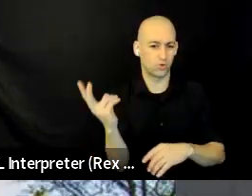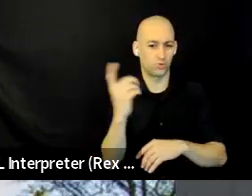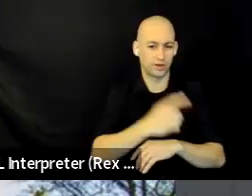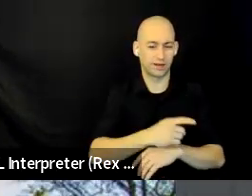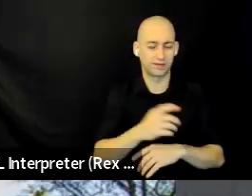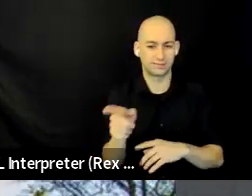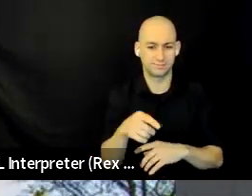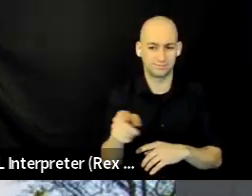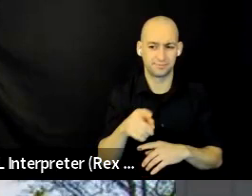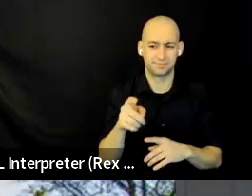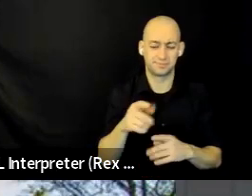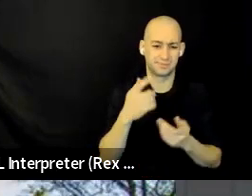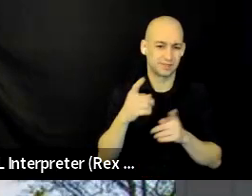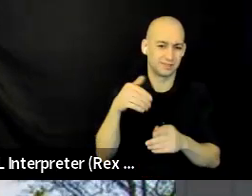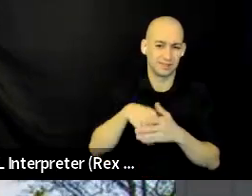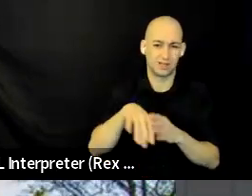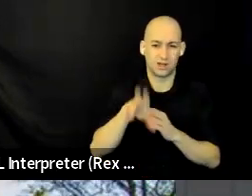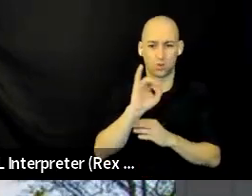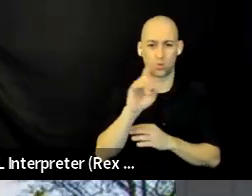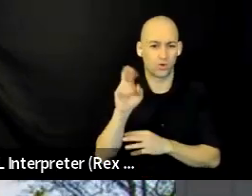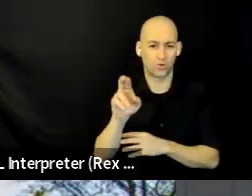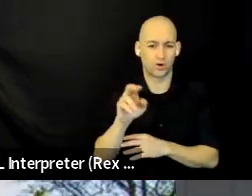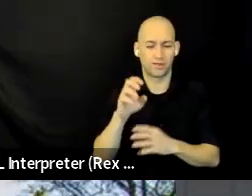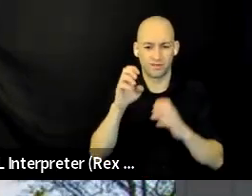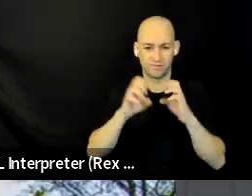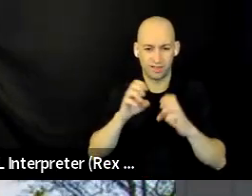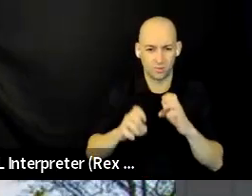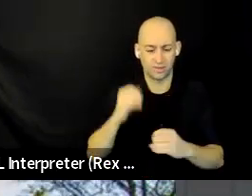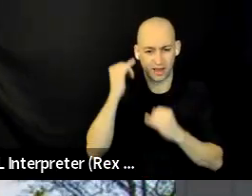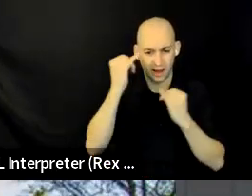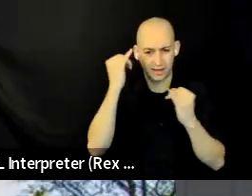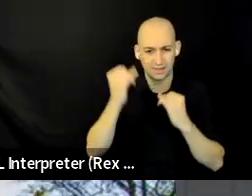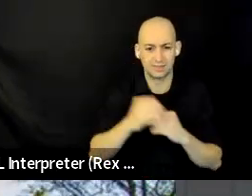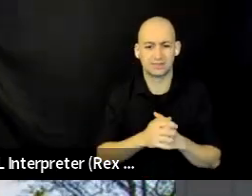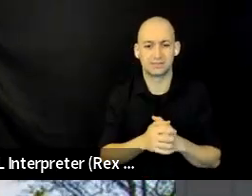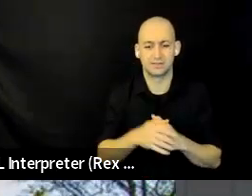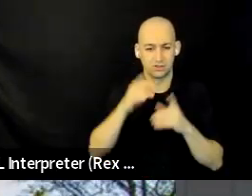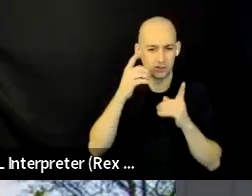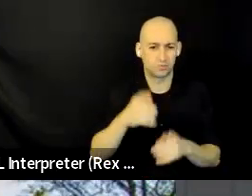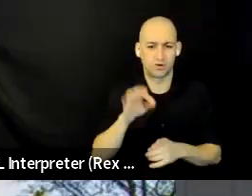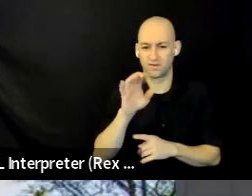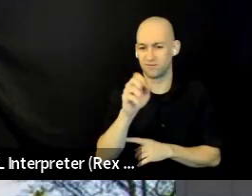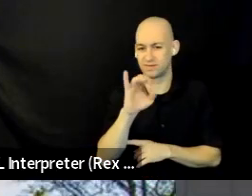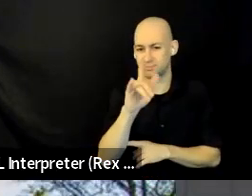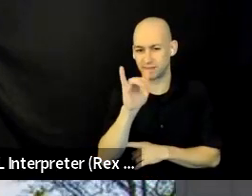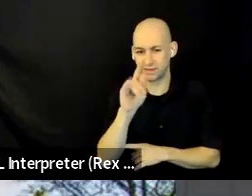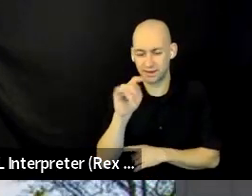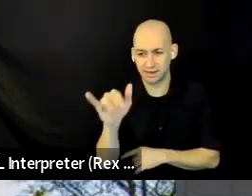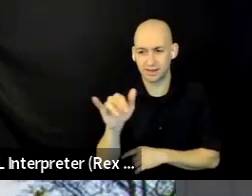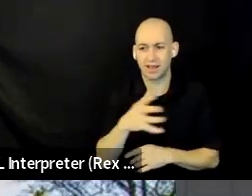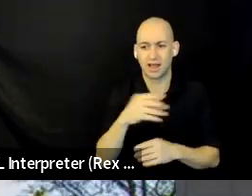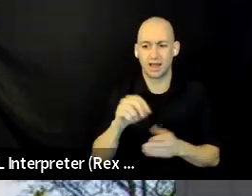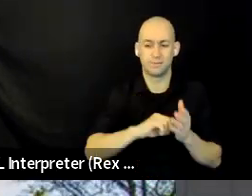within a corridor. We would evaluate the ideas to determine the feasibility based off of the phase of the development and begin a process